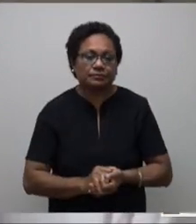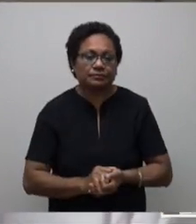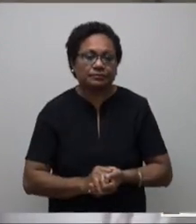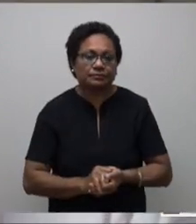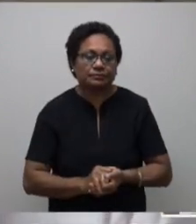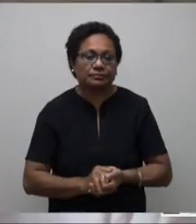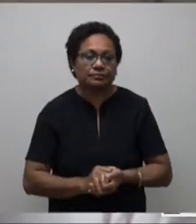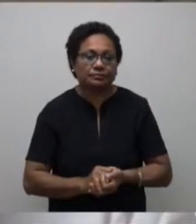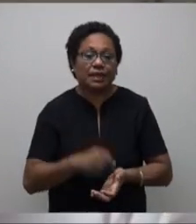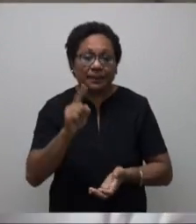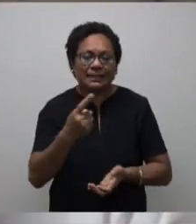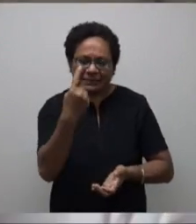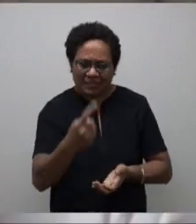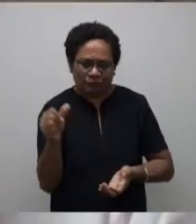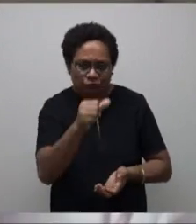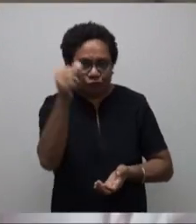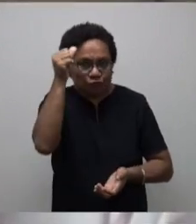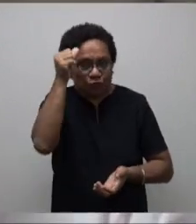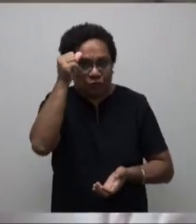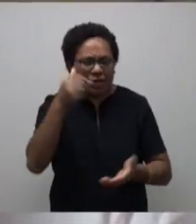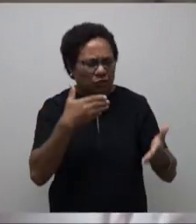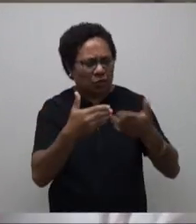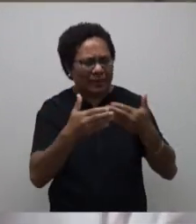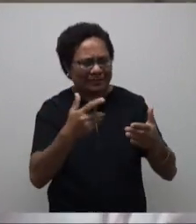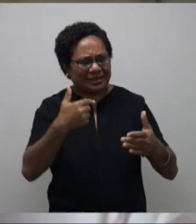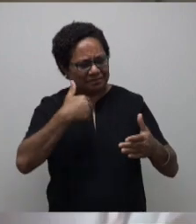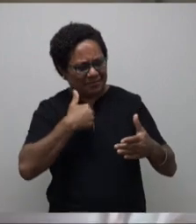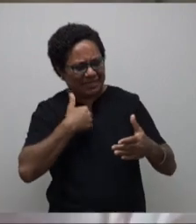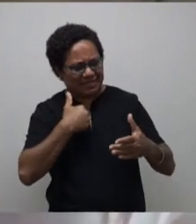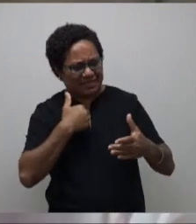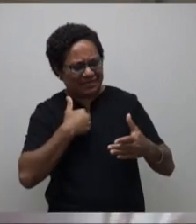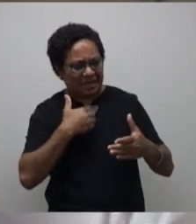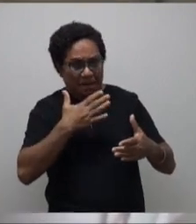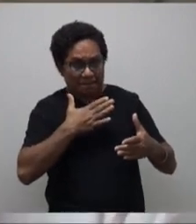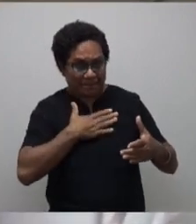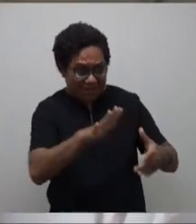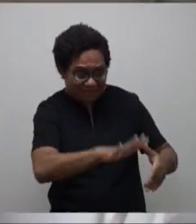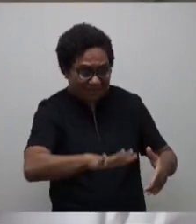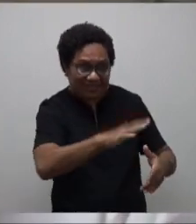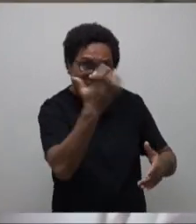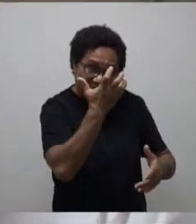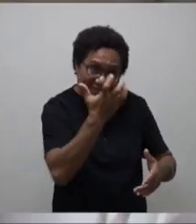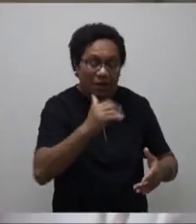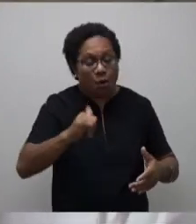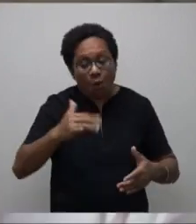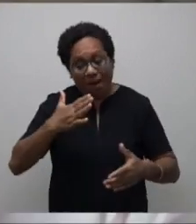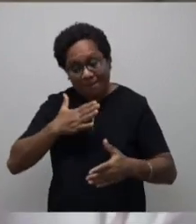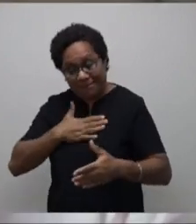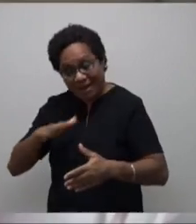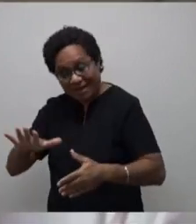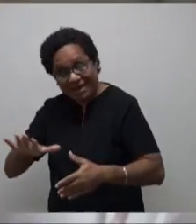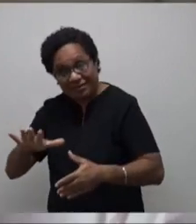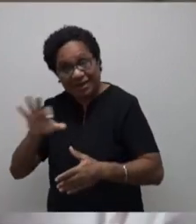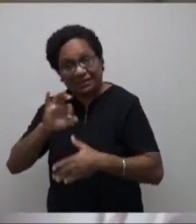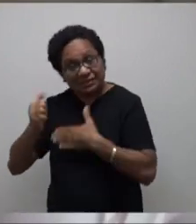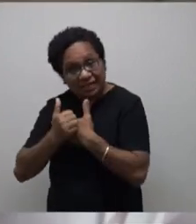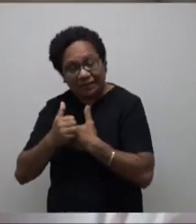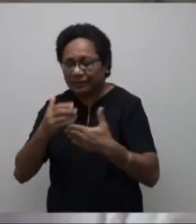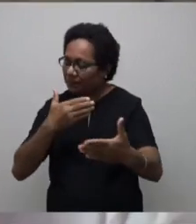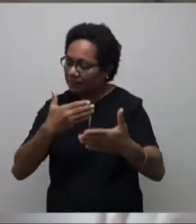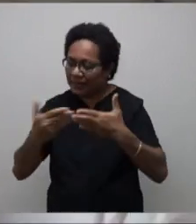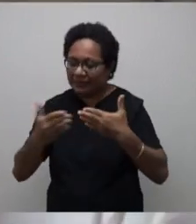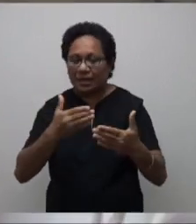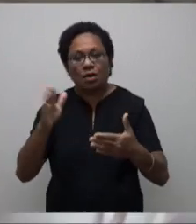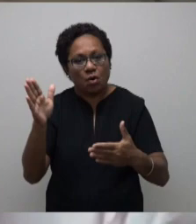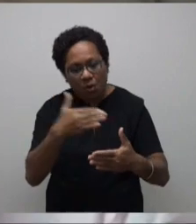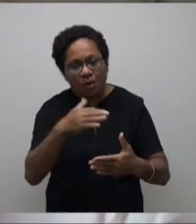on whether they are near a cluster or a red zone or whether they're in a green zone. We are dealing with community